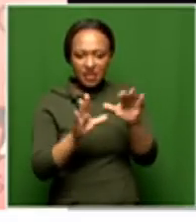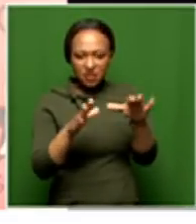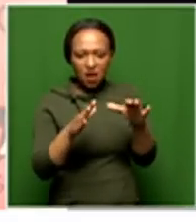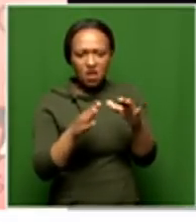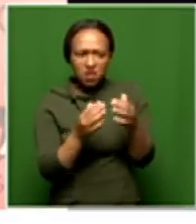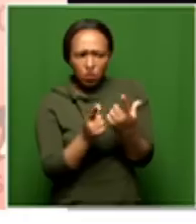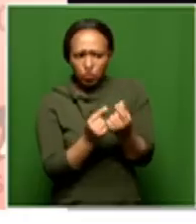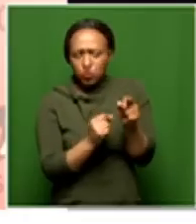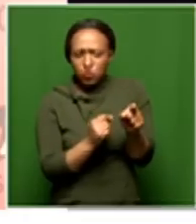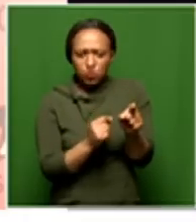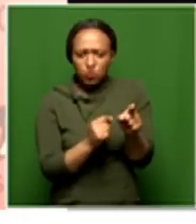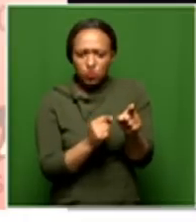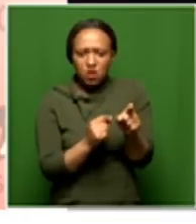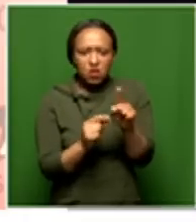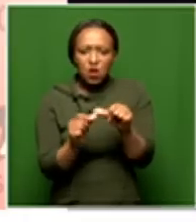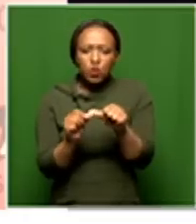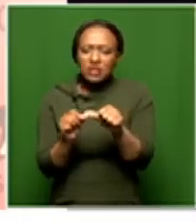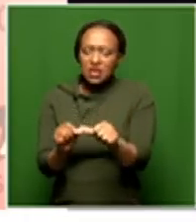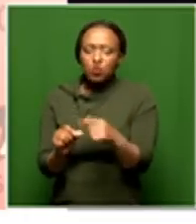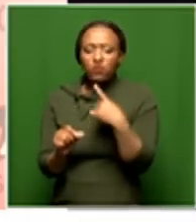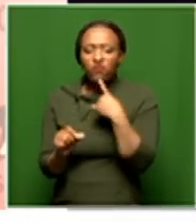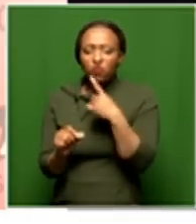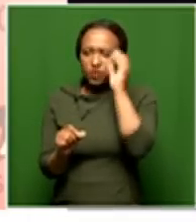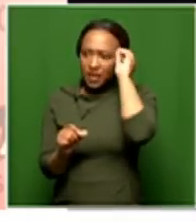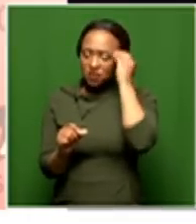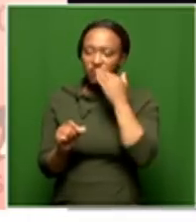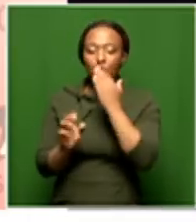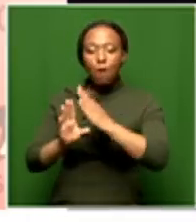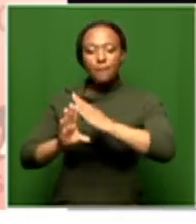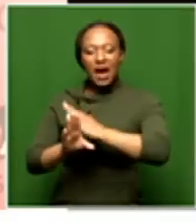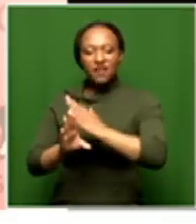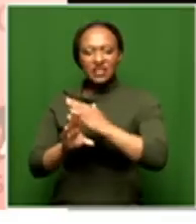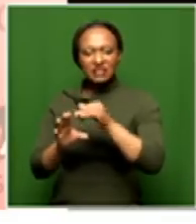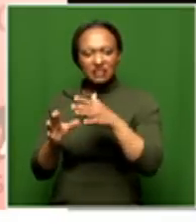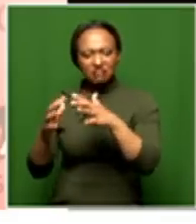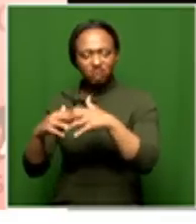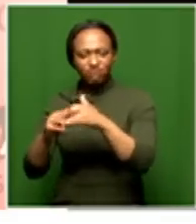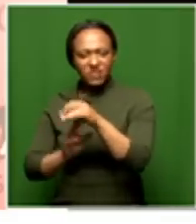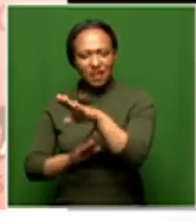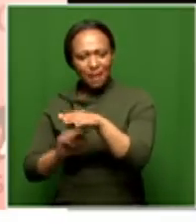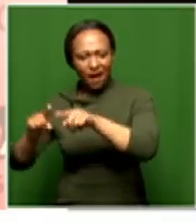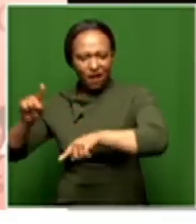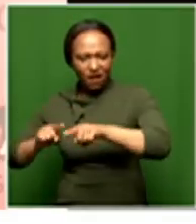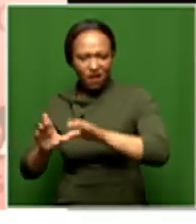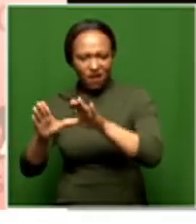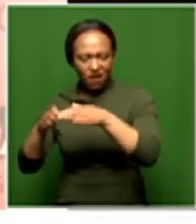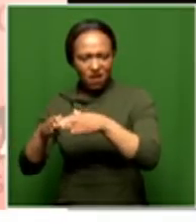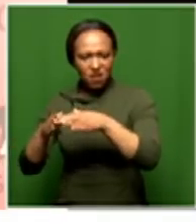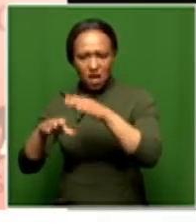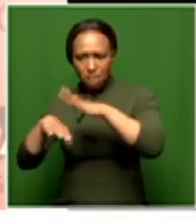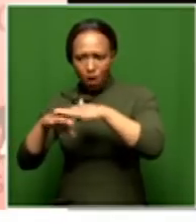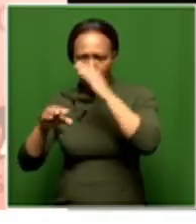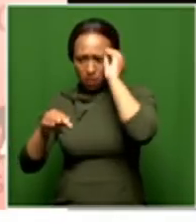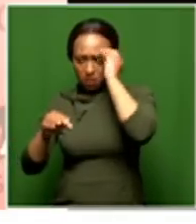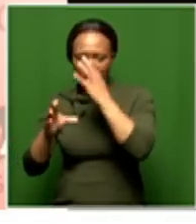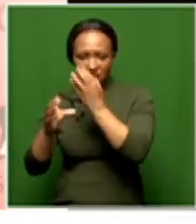continue to lap onto the interest of private capital. That's where the bigger problem is. In fact, that